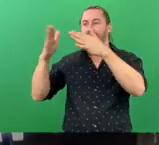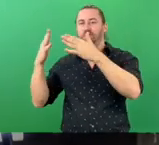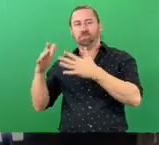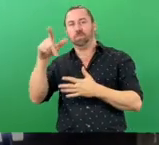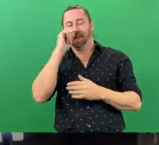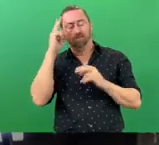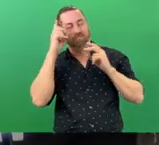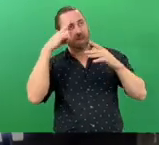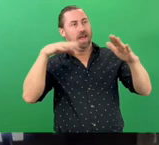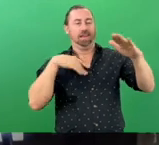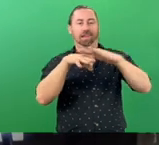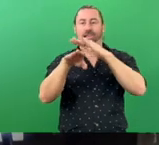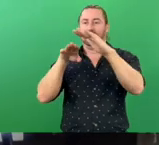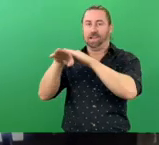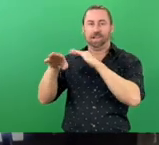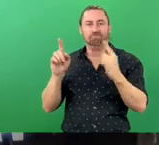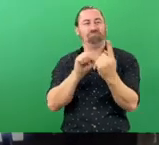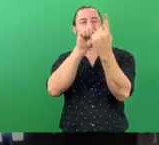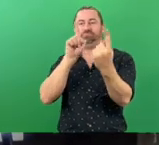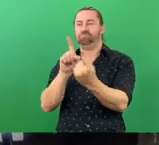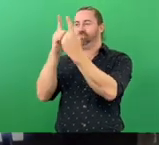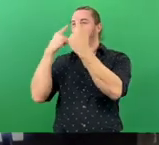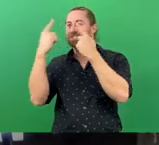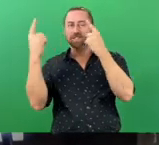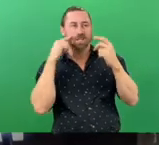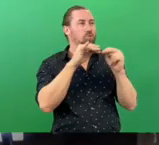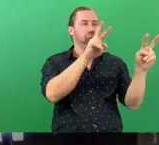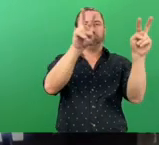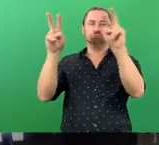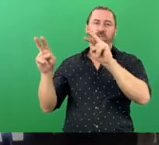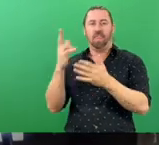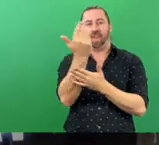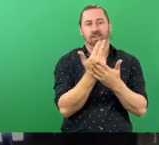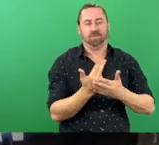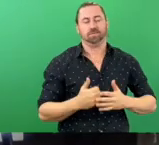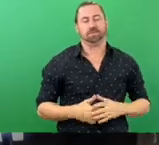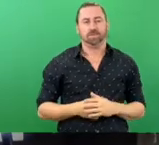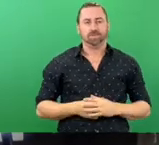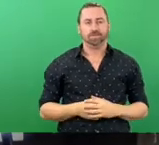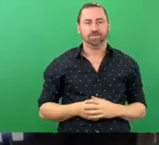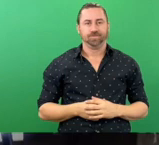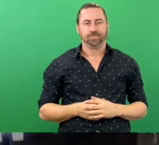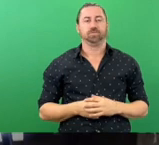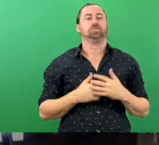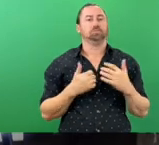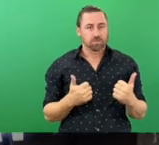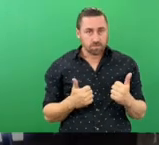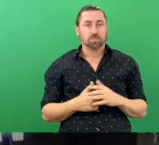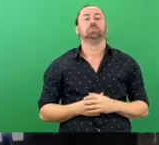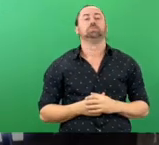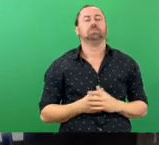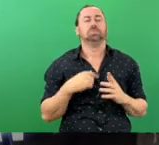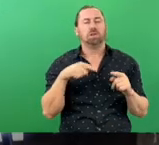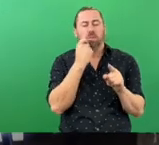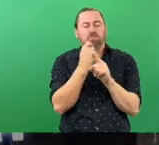can get out there again and see each other in the museums and see works. Okay, so we are going to start